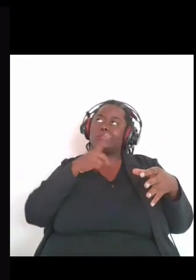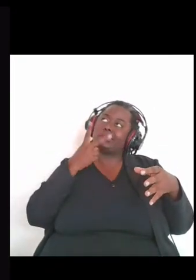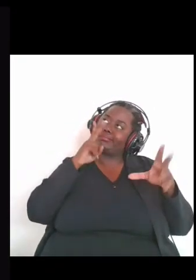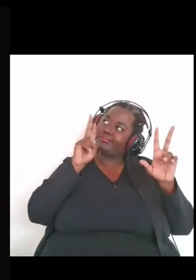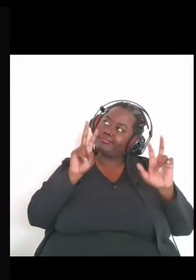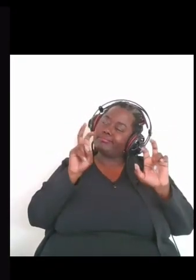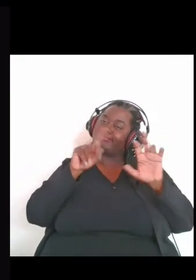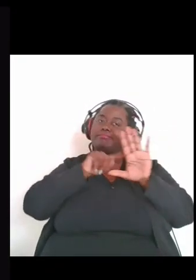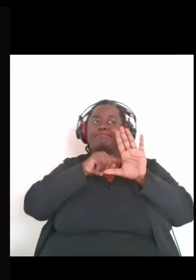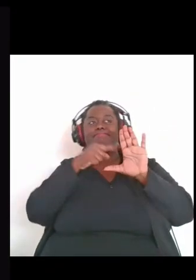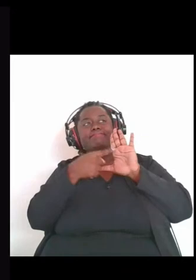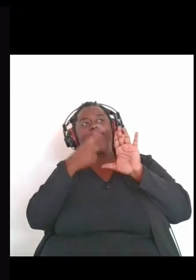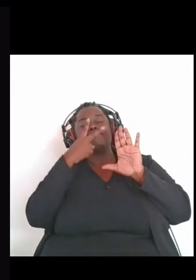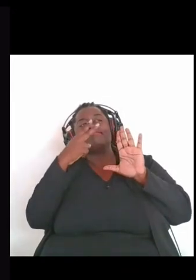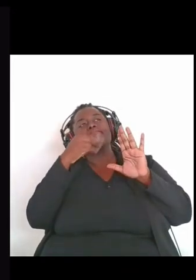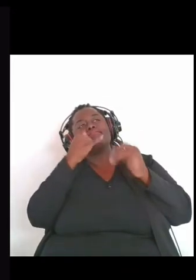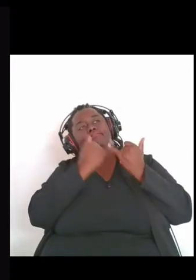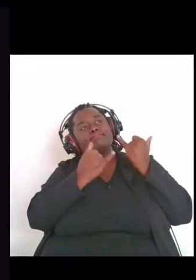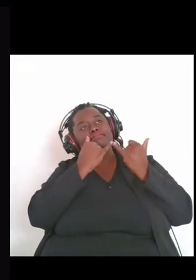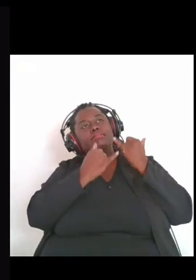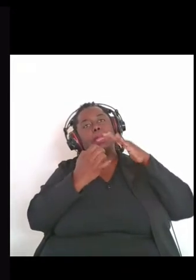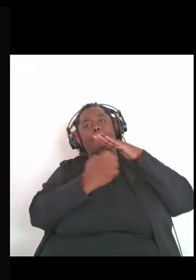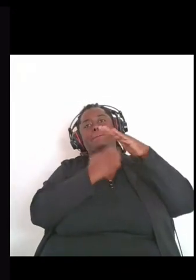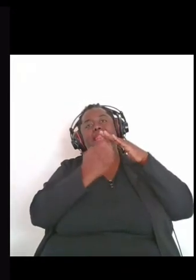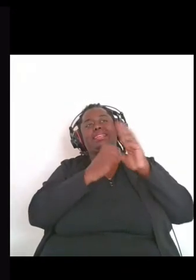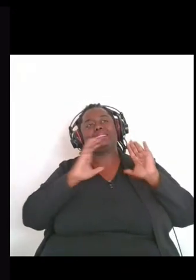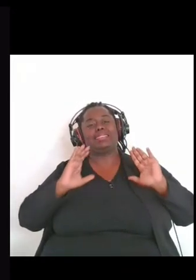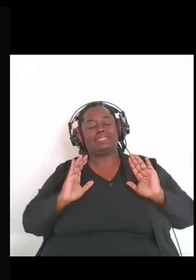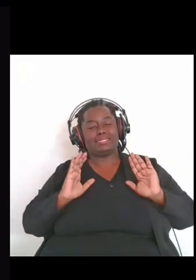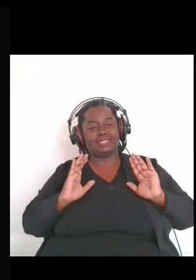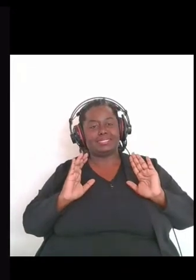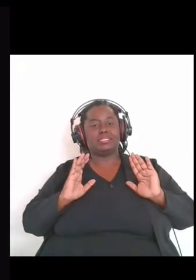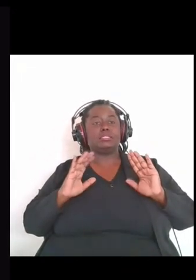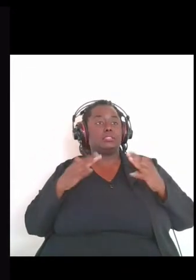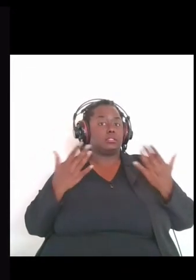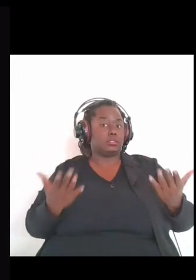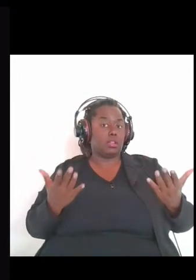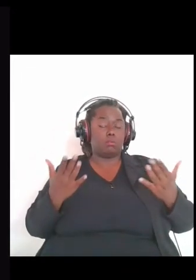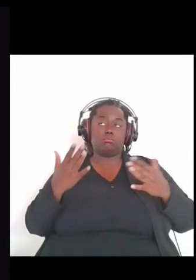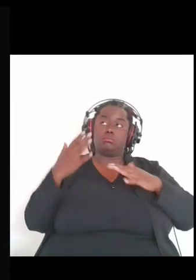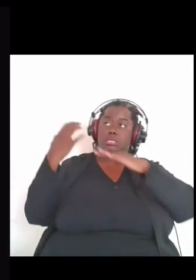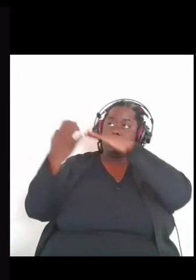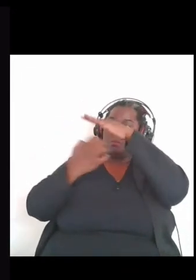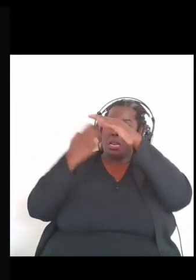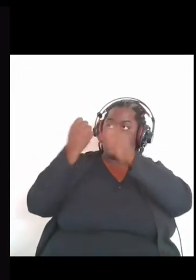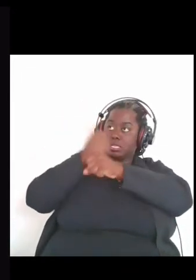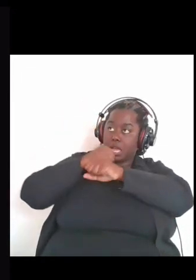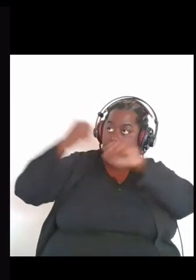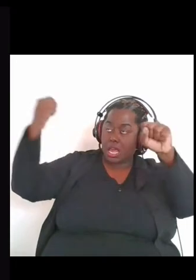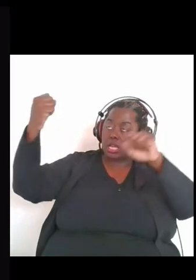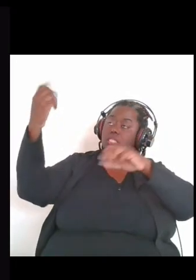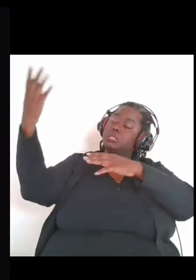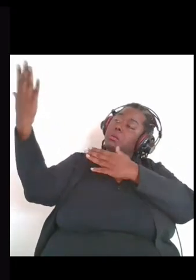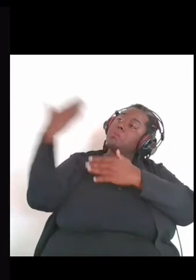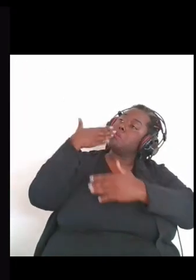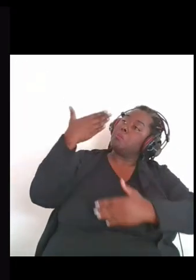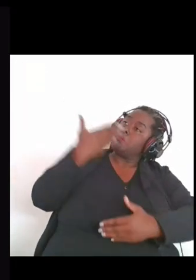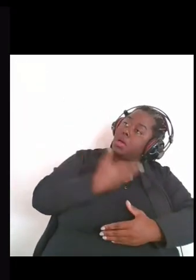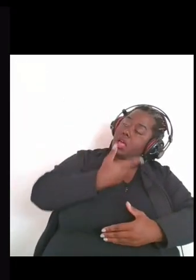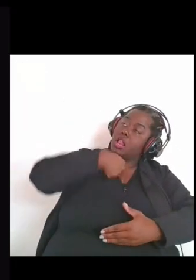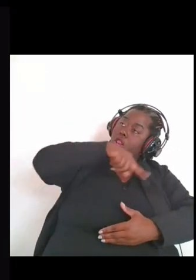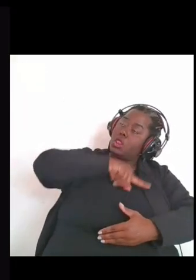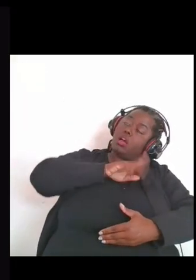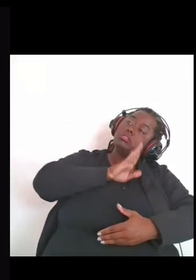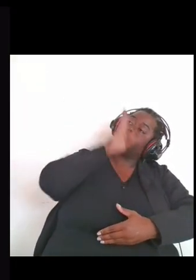walls and we make sure or we ask them or we uh spread that awareness about hiring transgender people